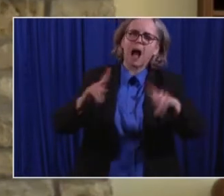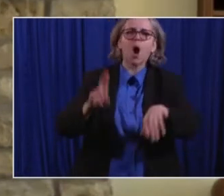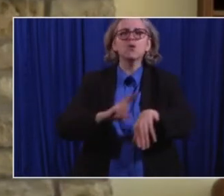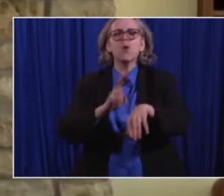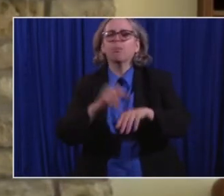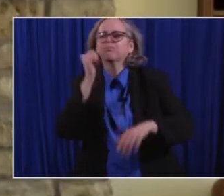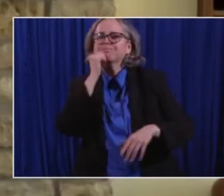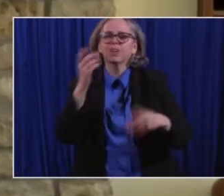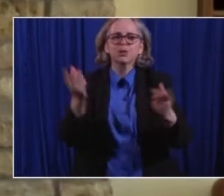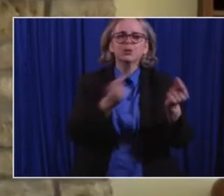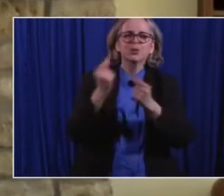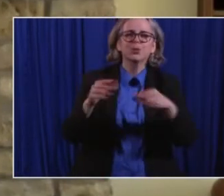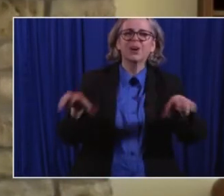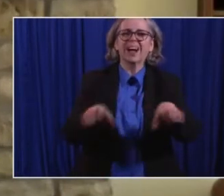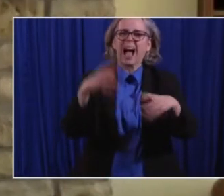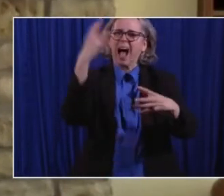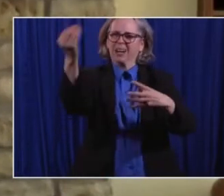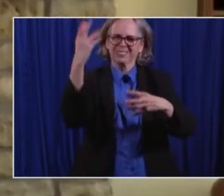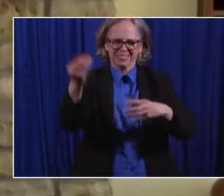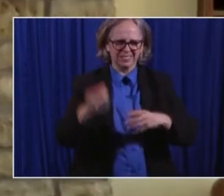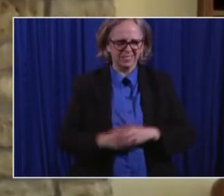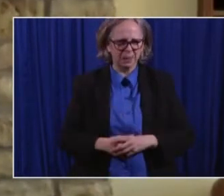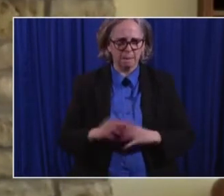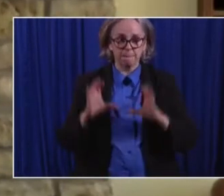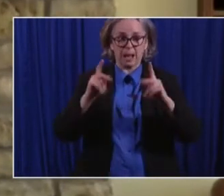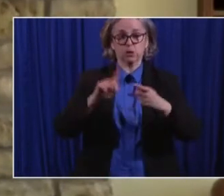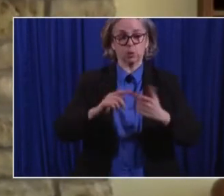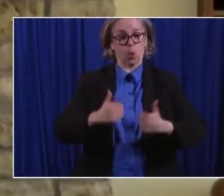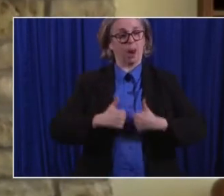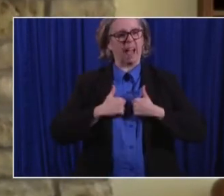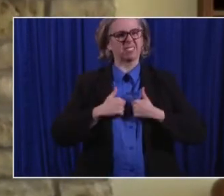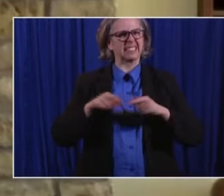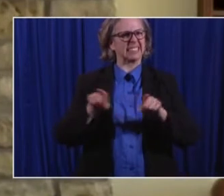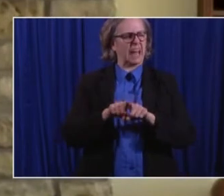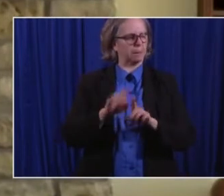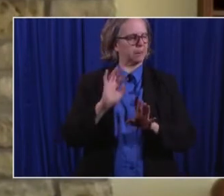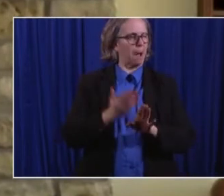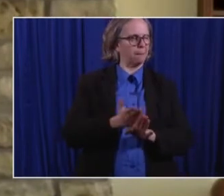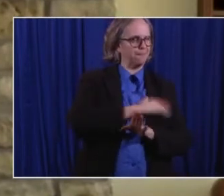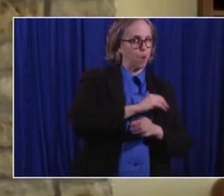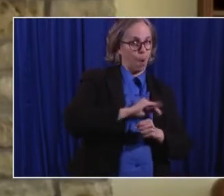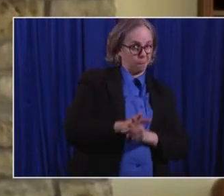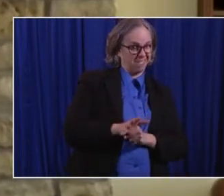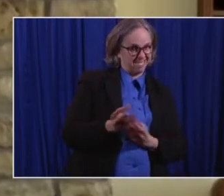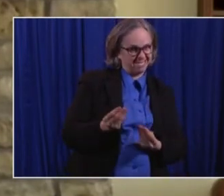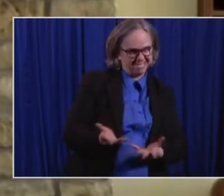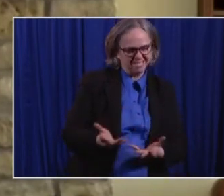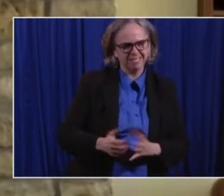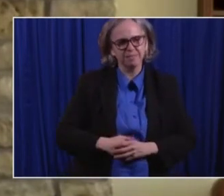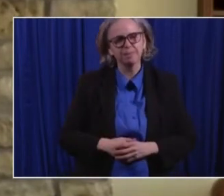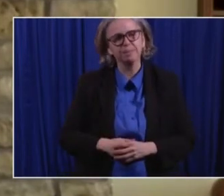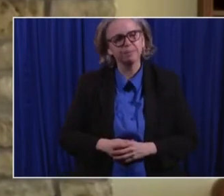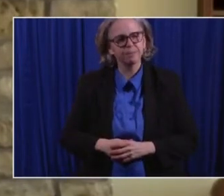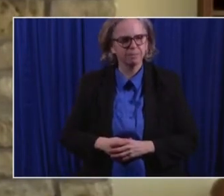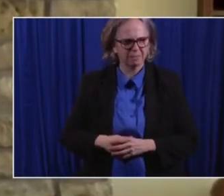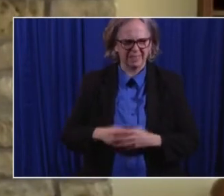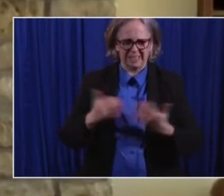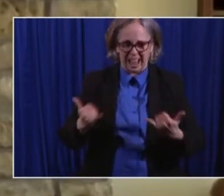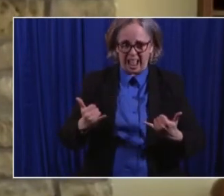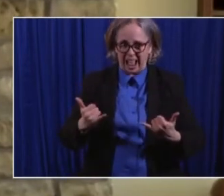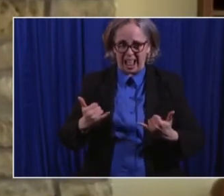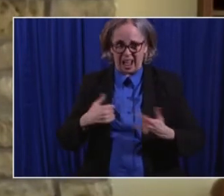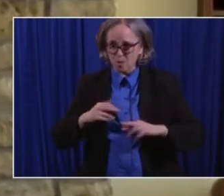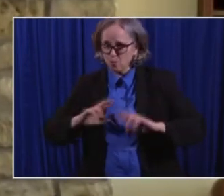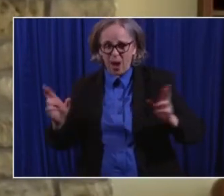was before the pandemic. There's a bridge to that life, and we have to